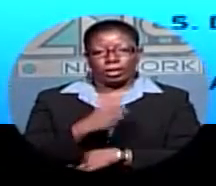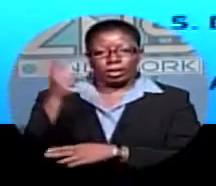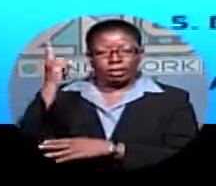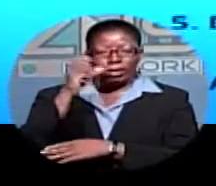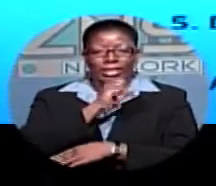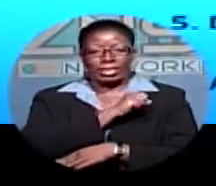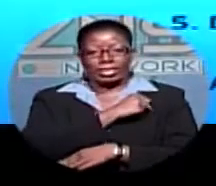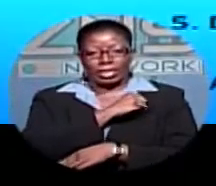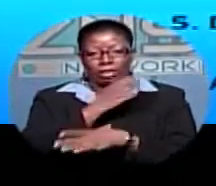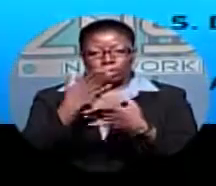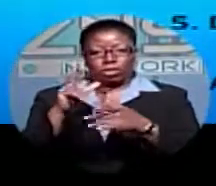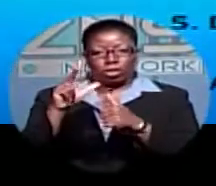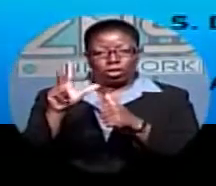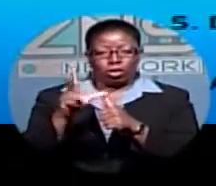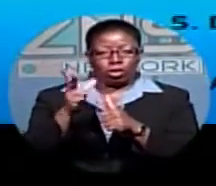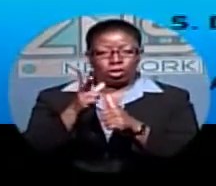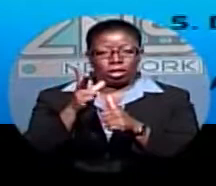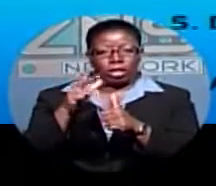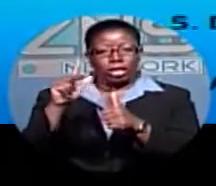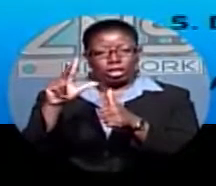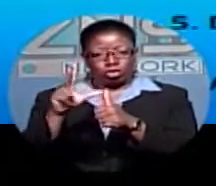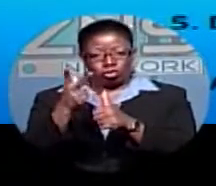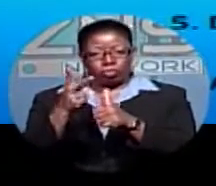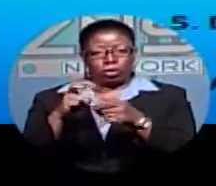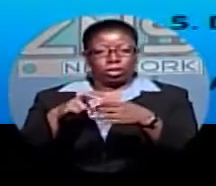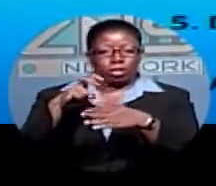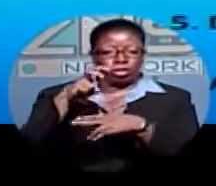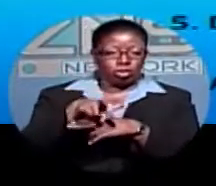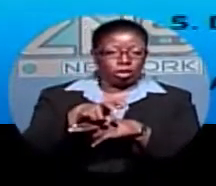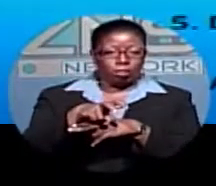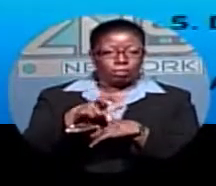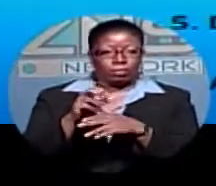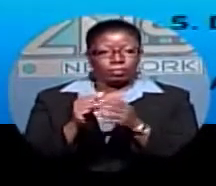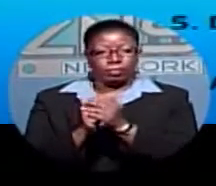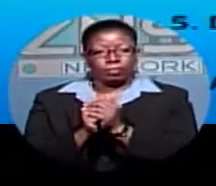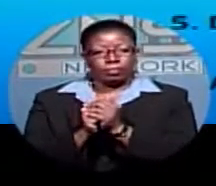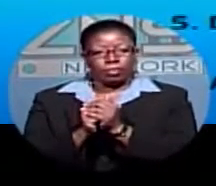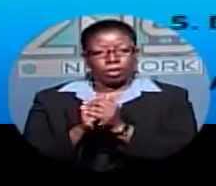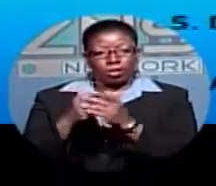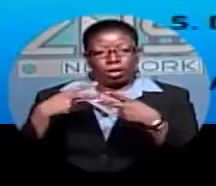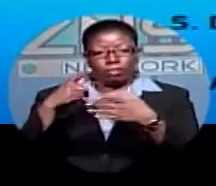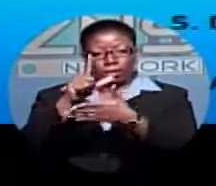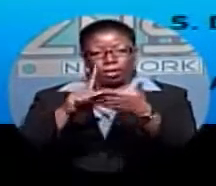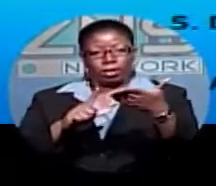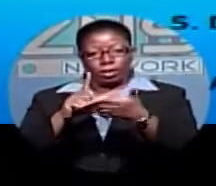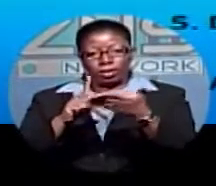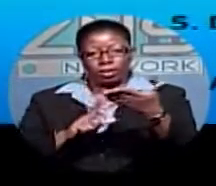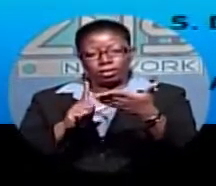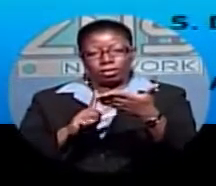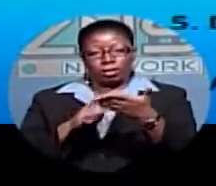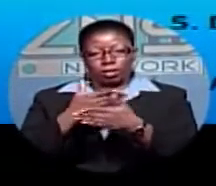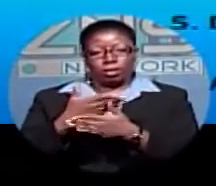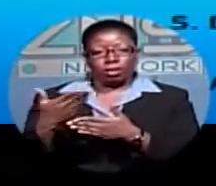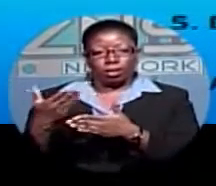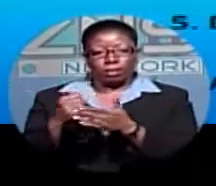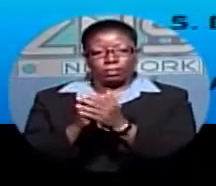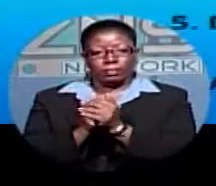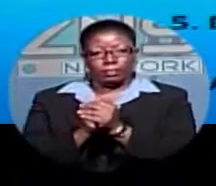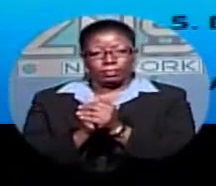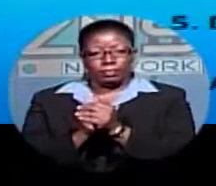finishing third in the men's triple jump, soaring 55 feet 1 inch. Debbie Ferguson McKenzie fourth in the women's century